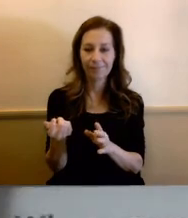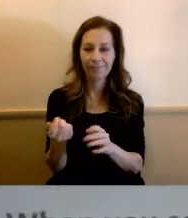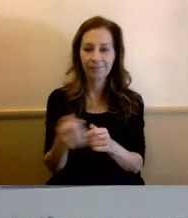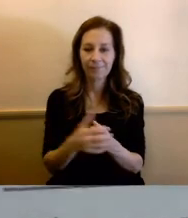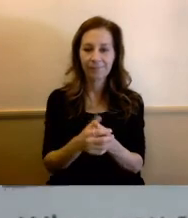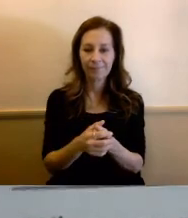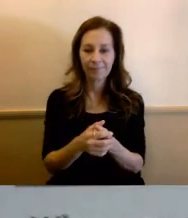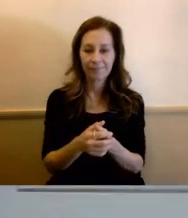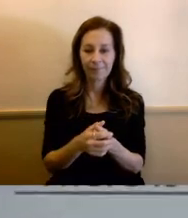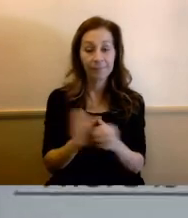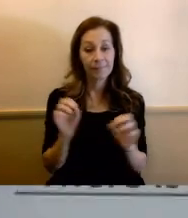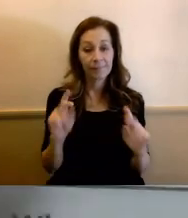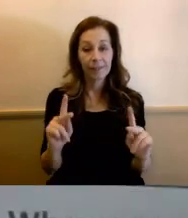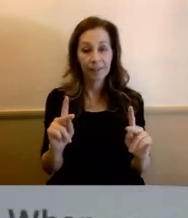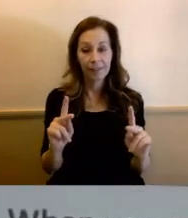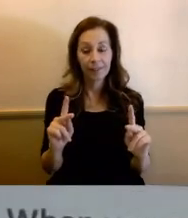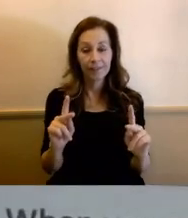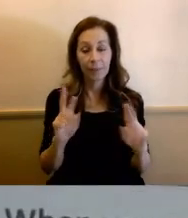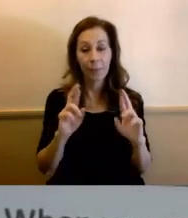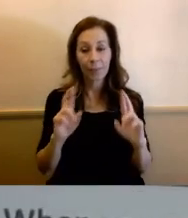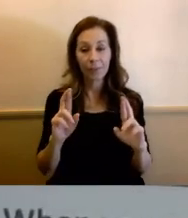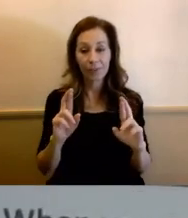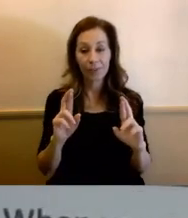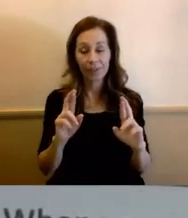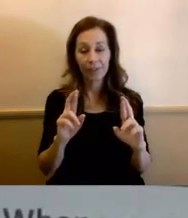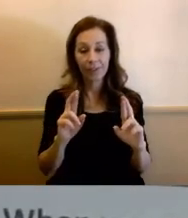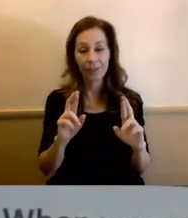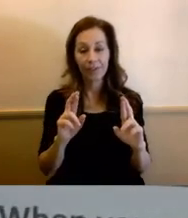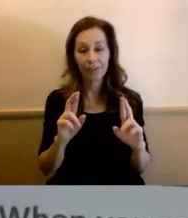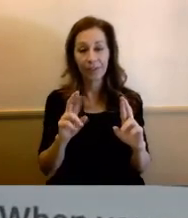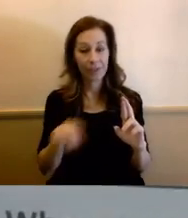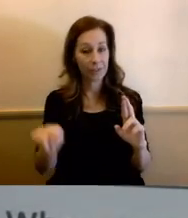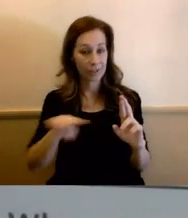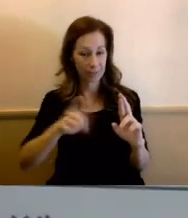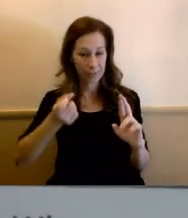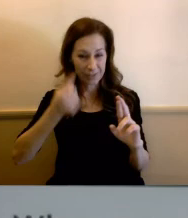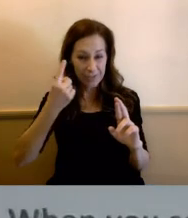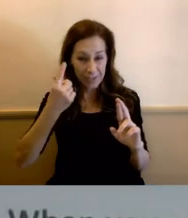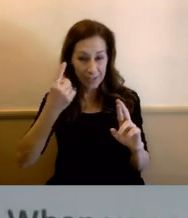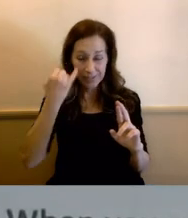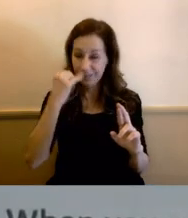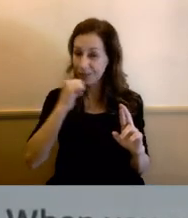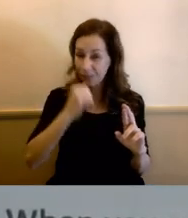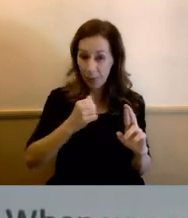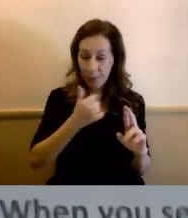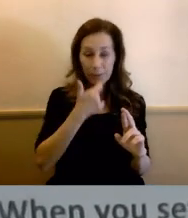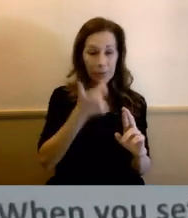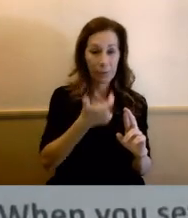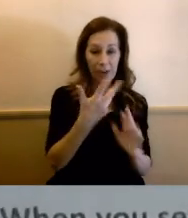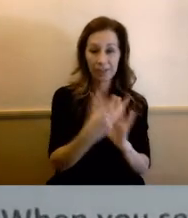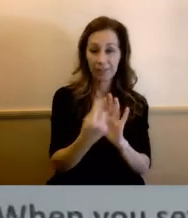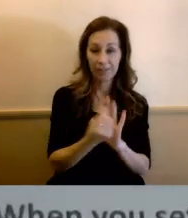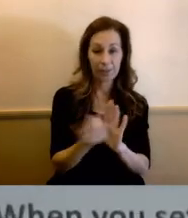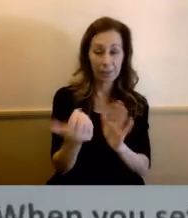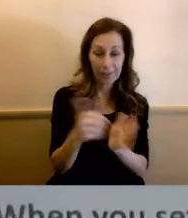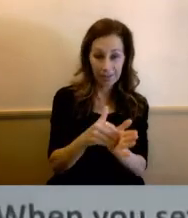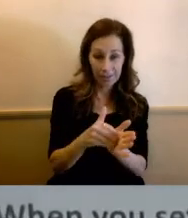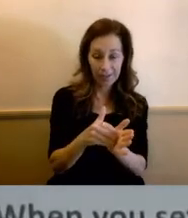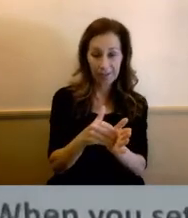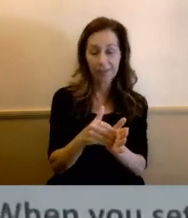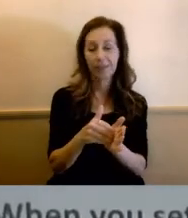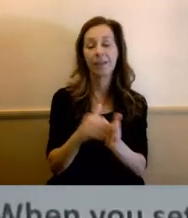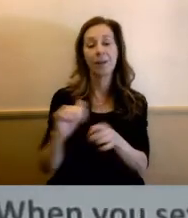Alright, so hopefully you understand this. If not, rewatch the video. Do the problems again on your